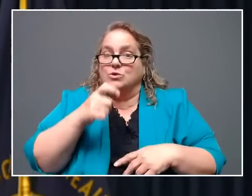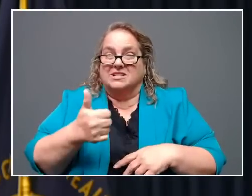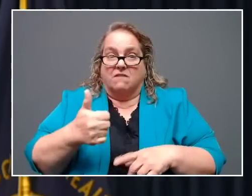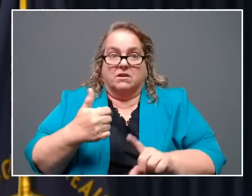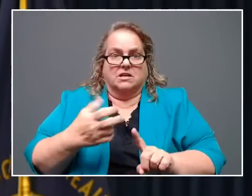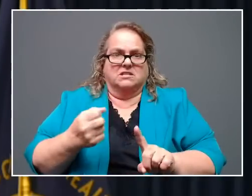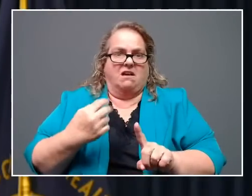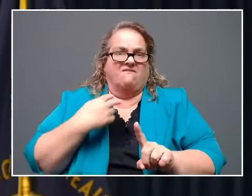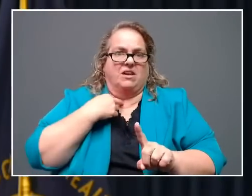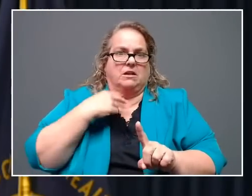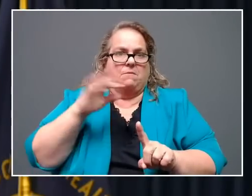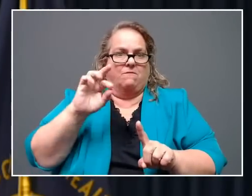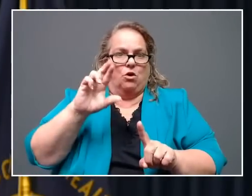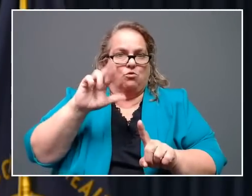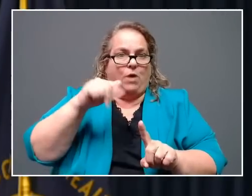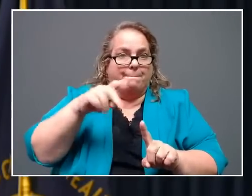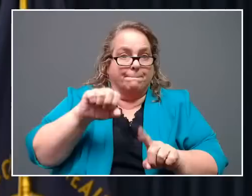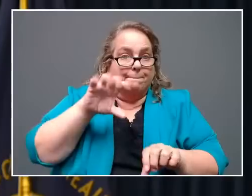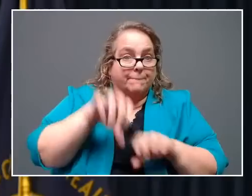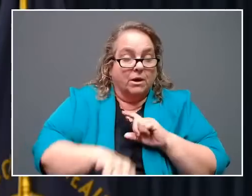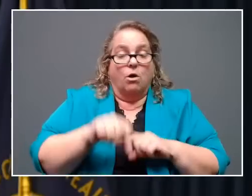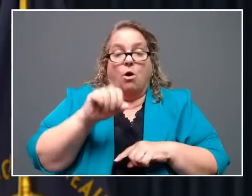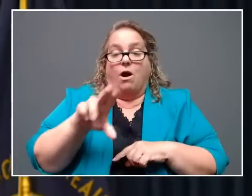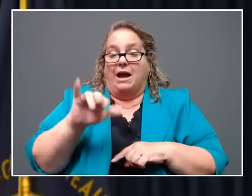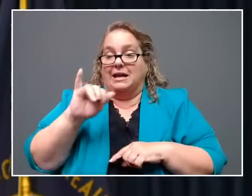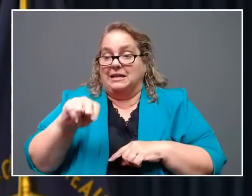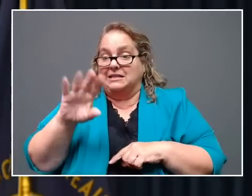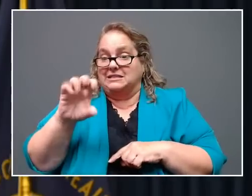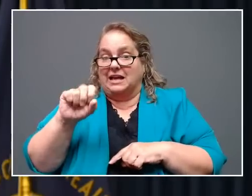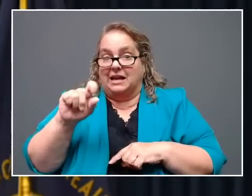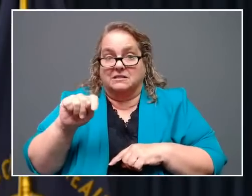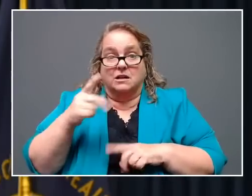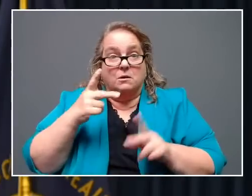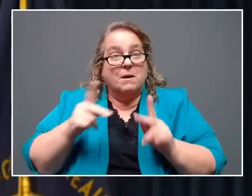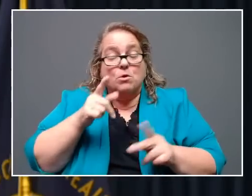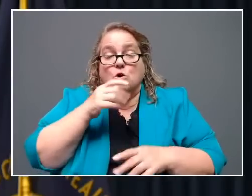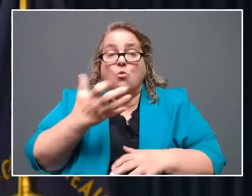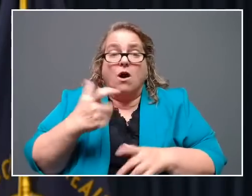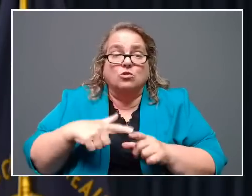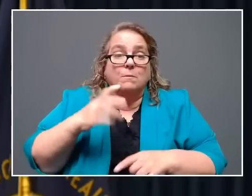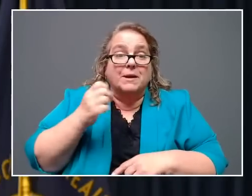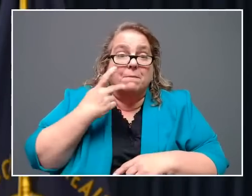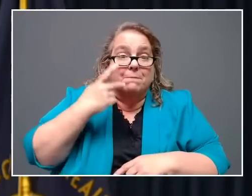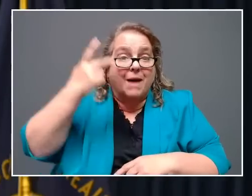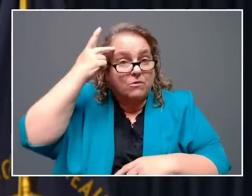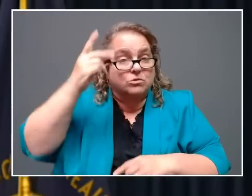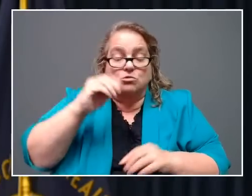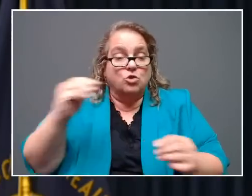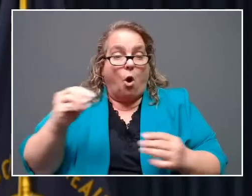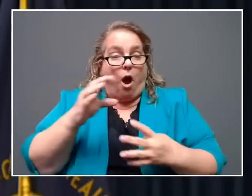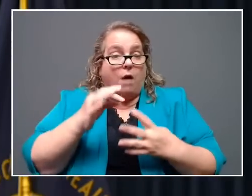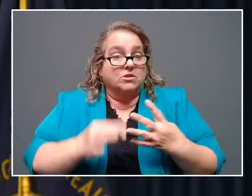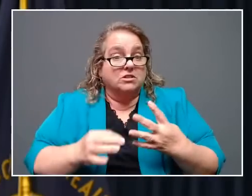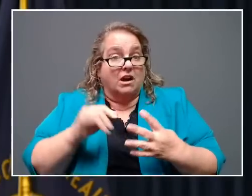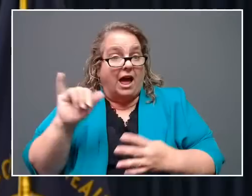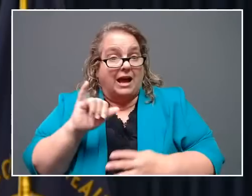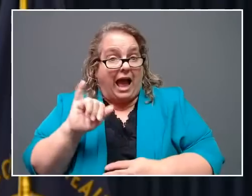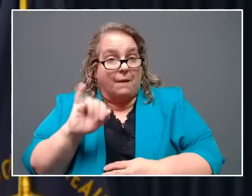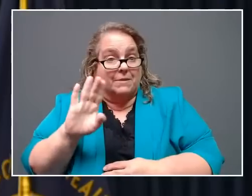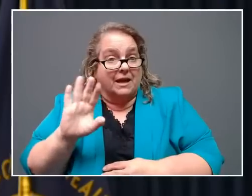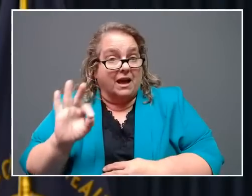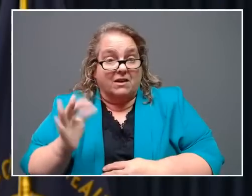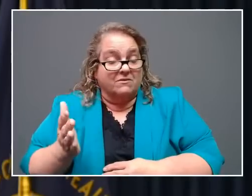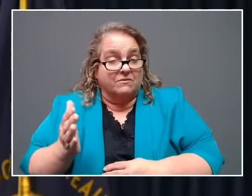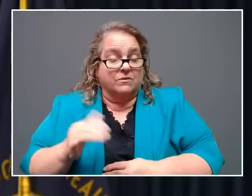certainly, I think, disagree with people who want to be parents not having options like IVF. Joe Sonka from the